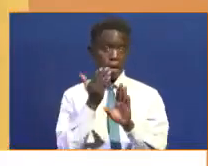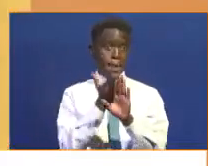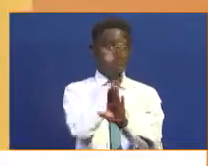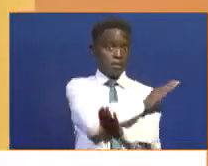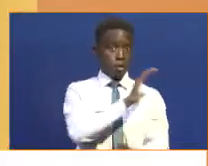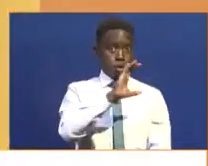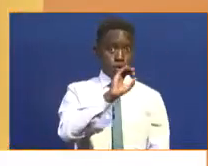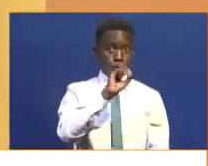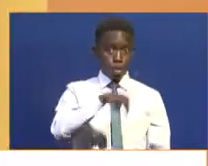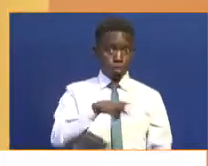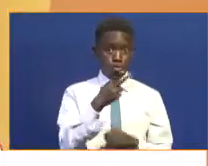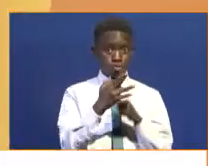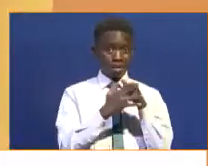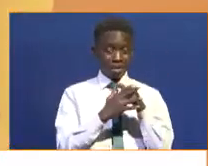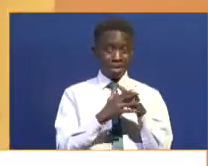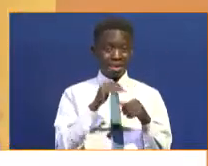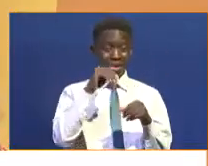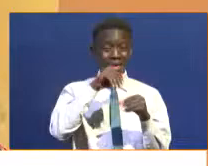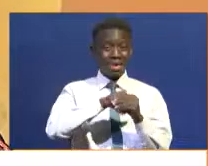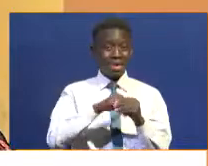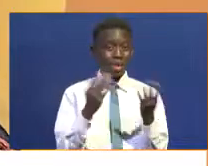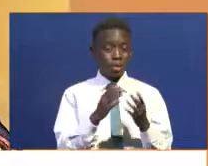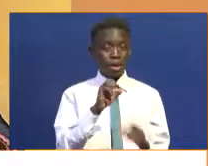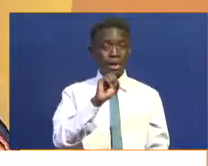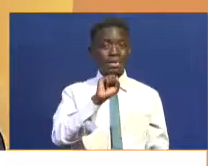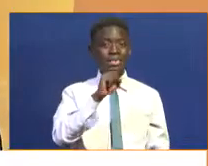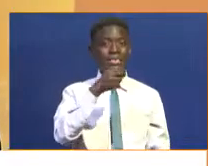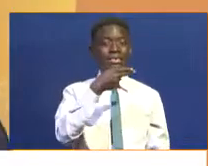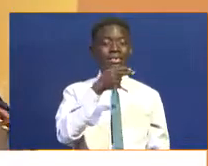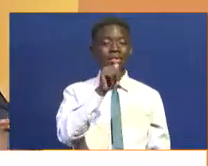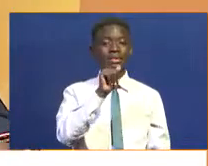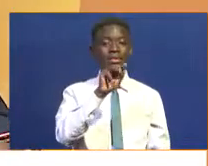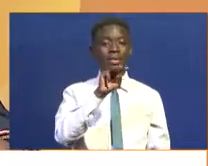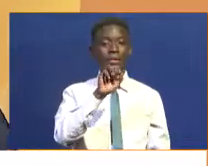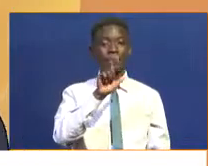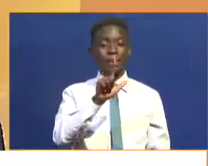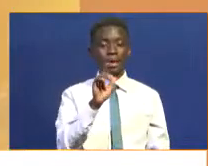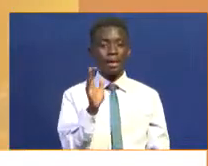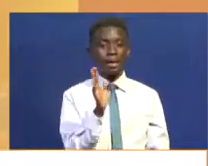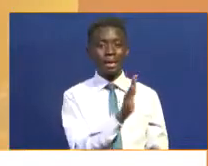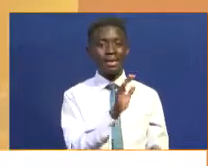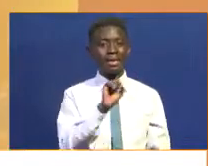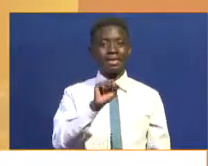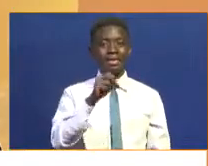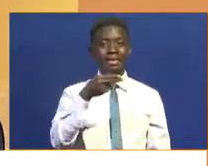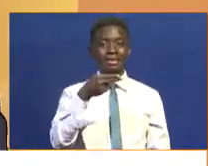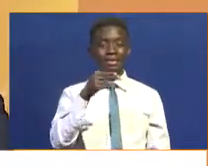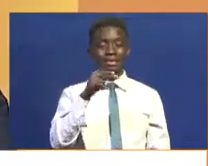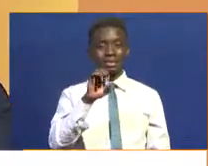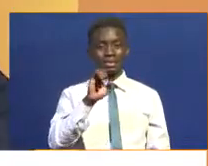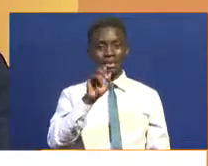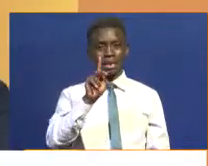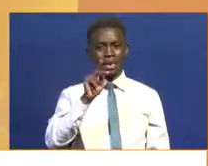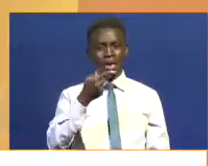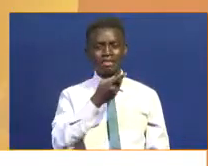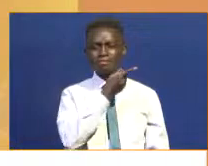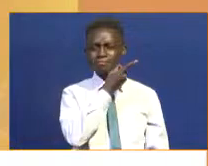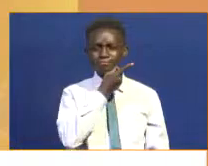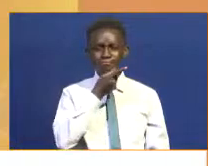held in Sharm el-Sheikh. It's a desert tourism city